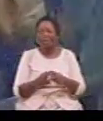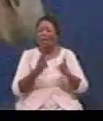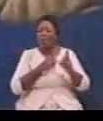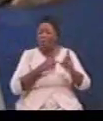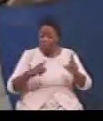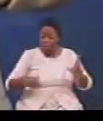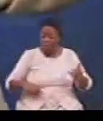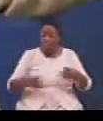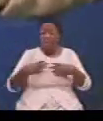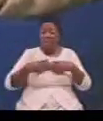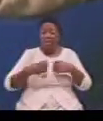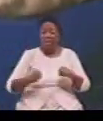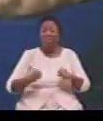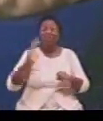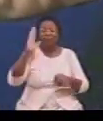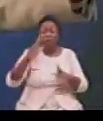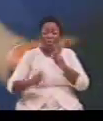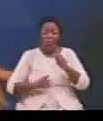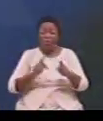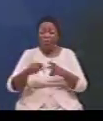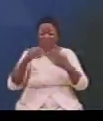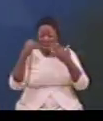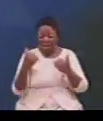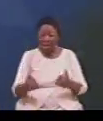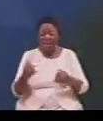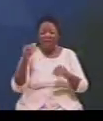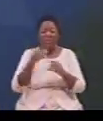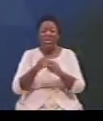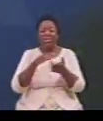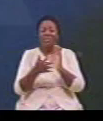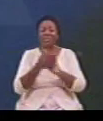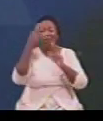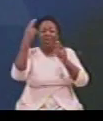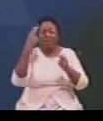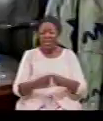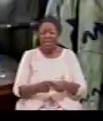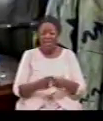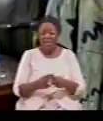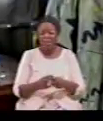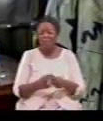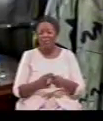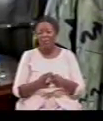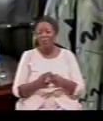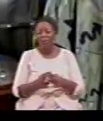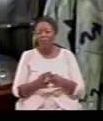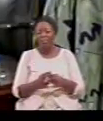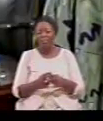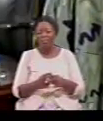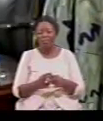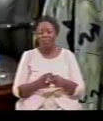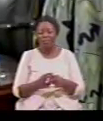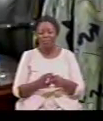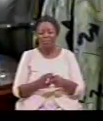Lord, heal your people now in Jesus' name.